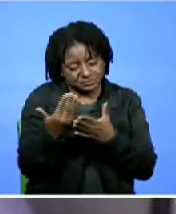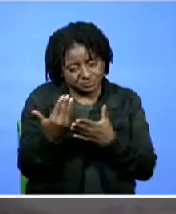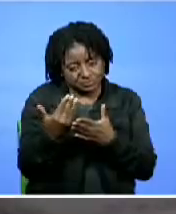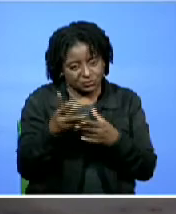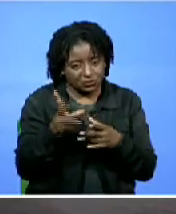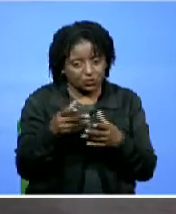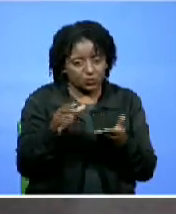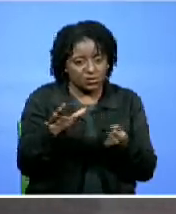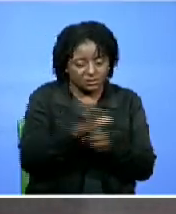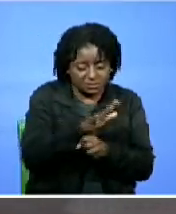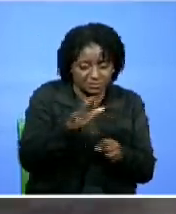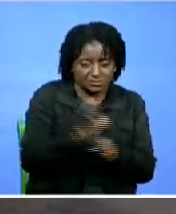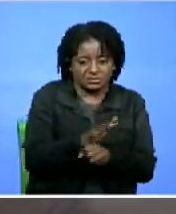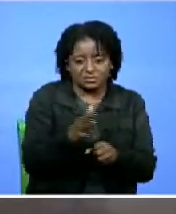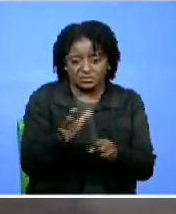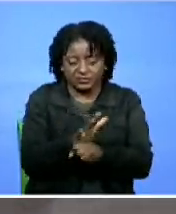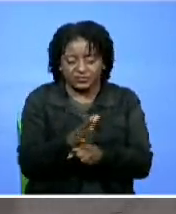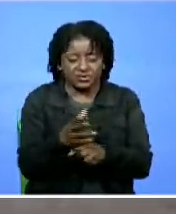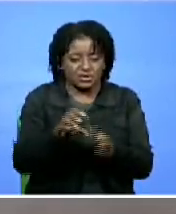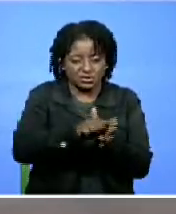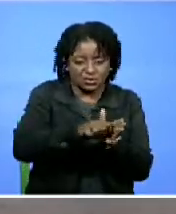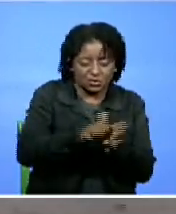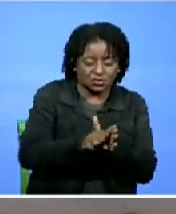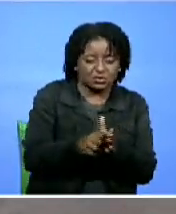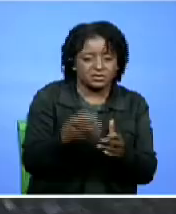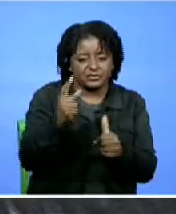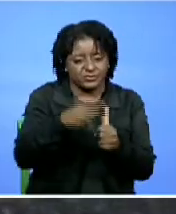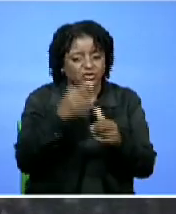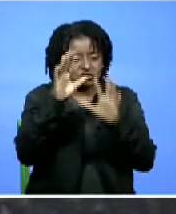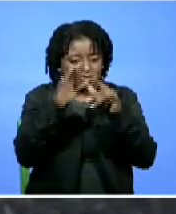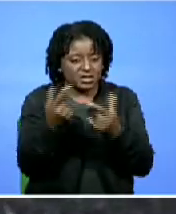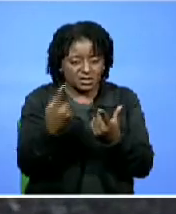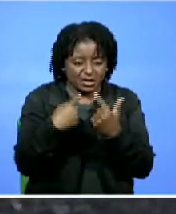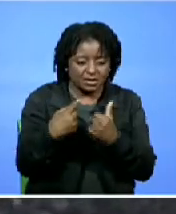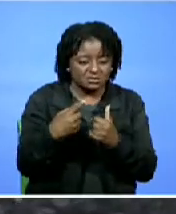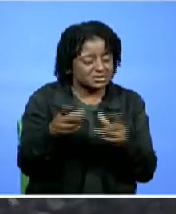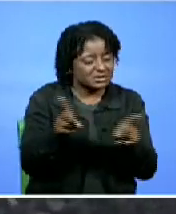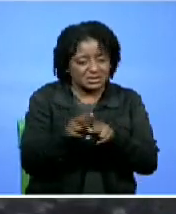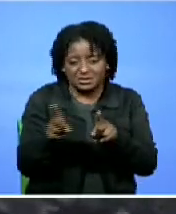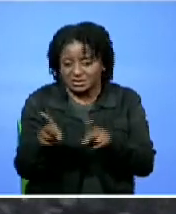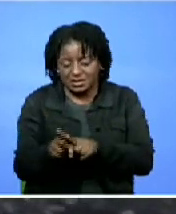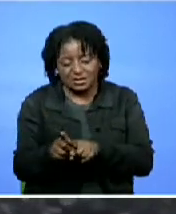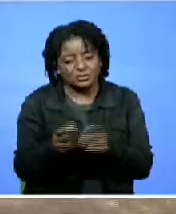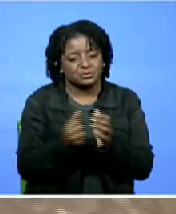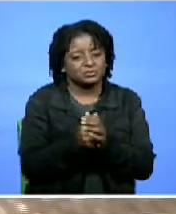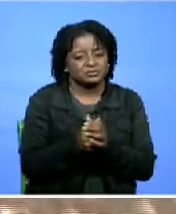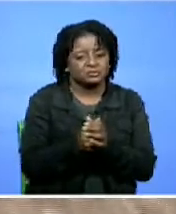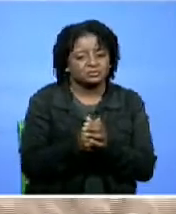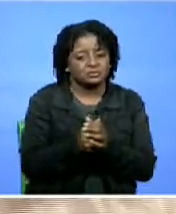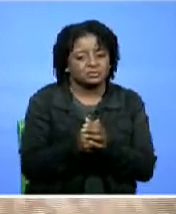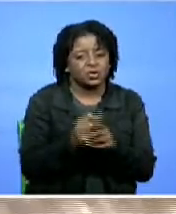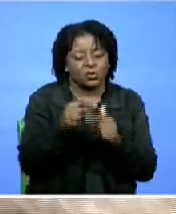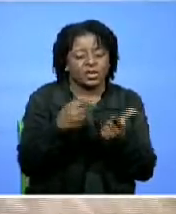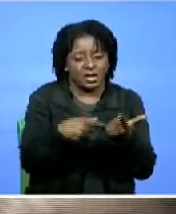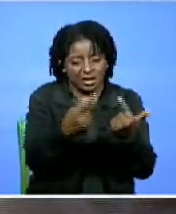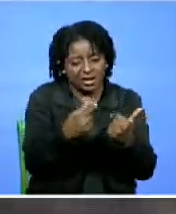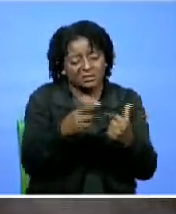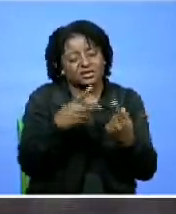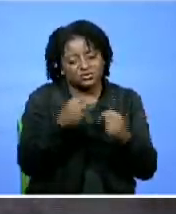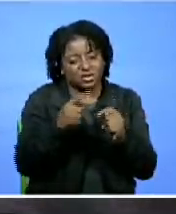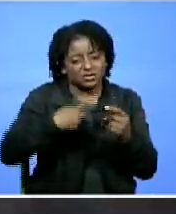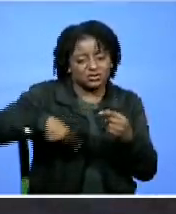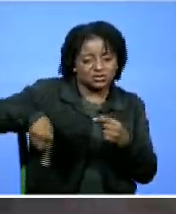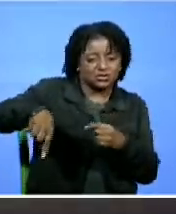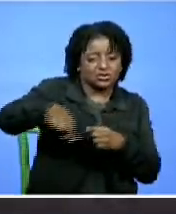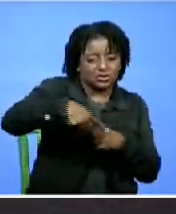been patching, and in a first rain come, it's the same old, same old. When I come, I try to turn back